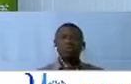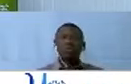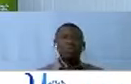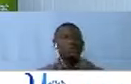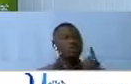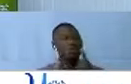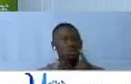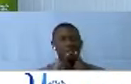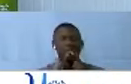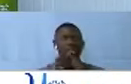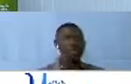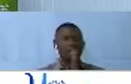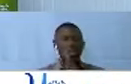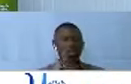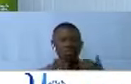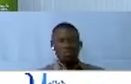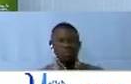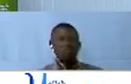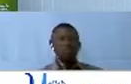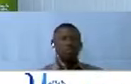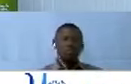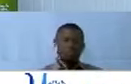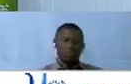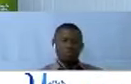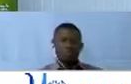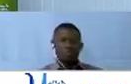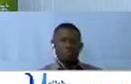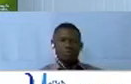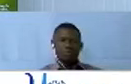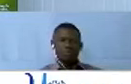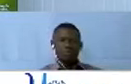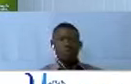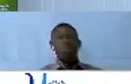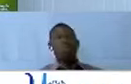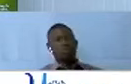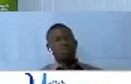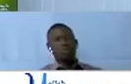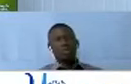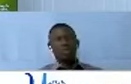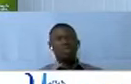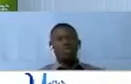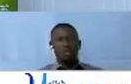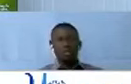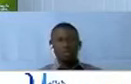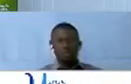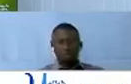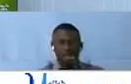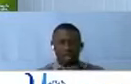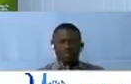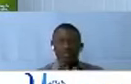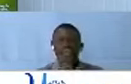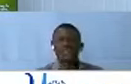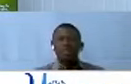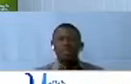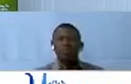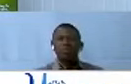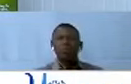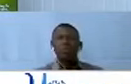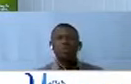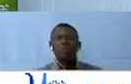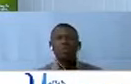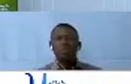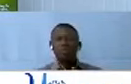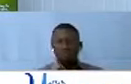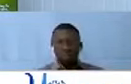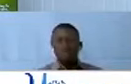tumir kumulem ke kisikisi le ke bonyoto. Would you give us an example? Se misalo dinano. We just want to have an idea. We want